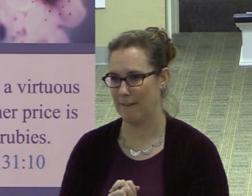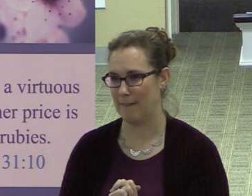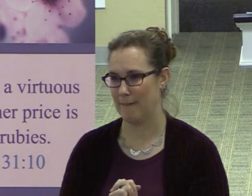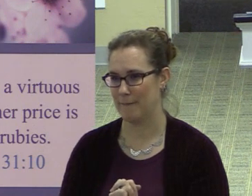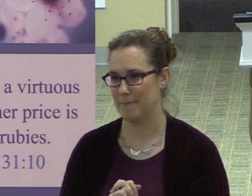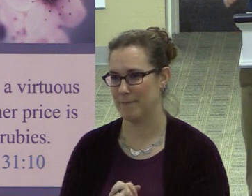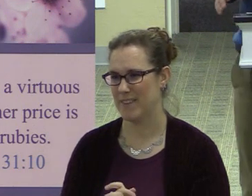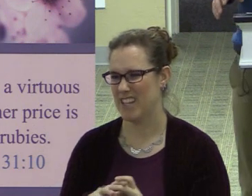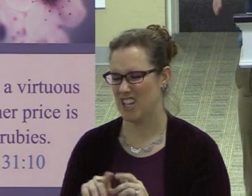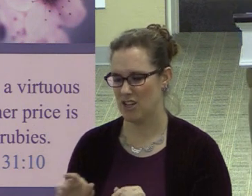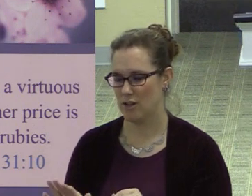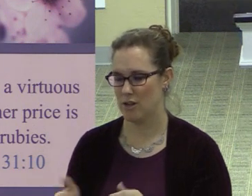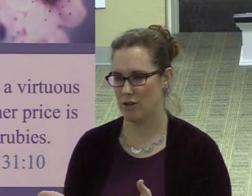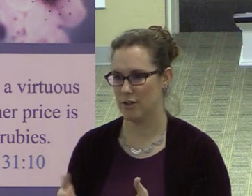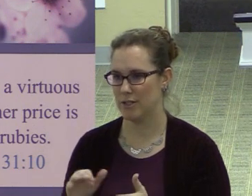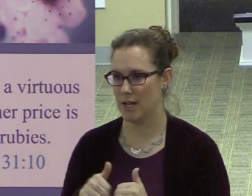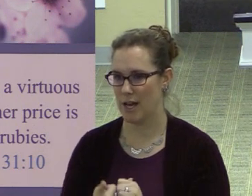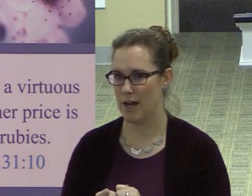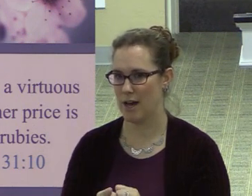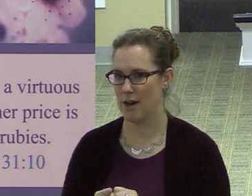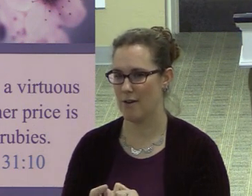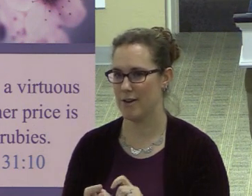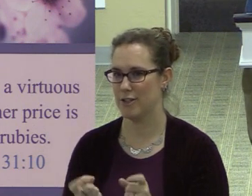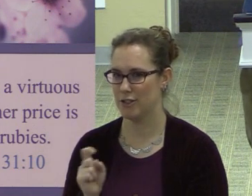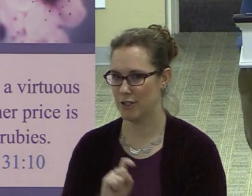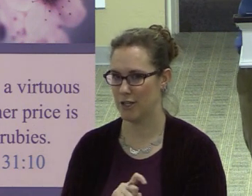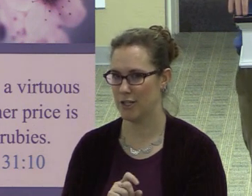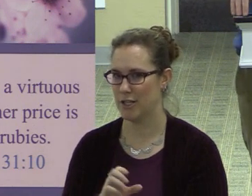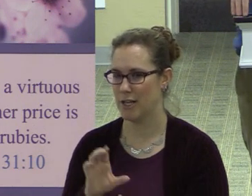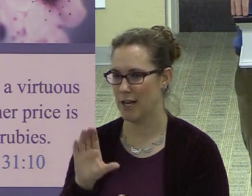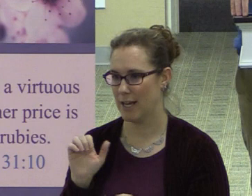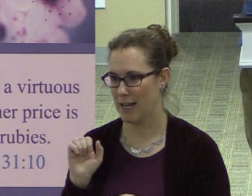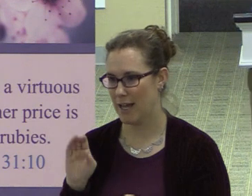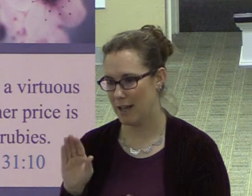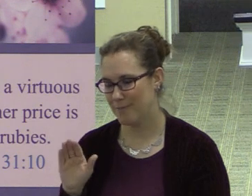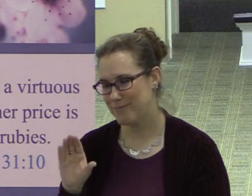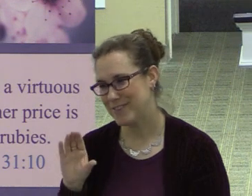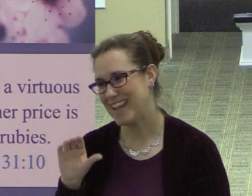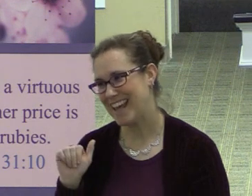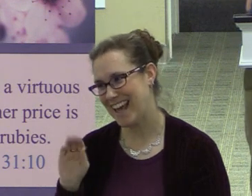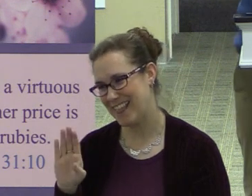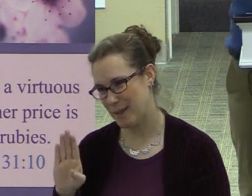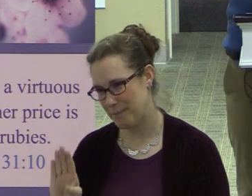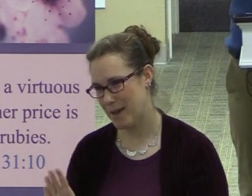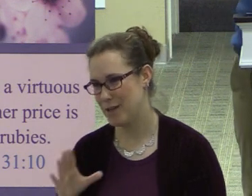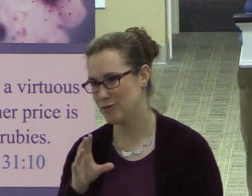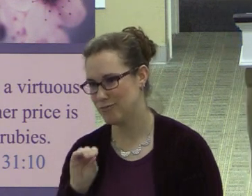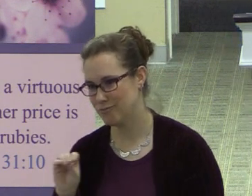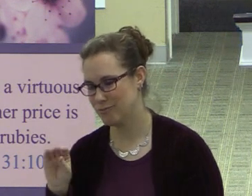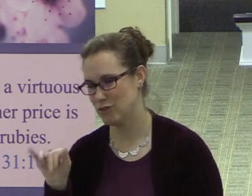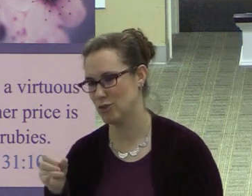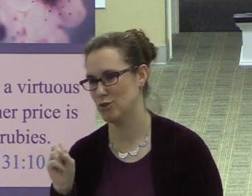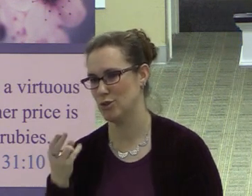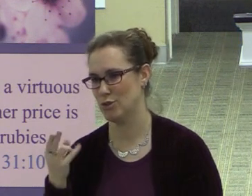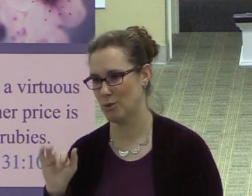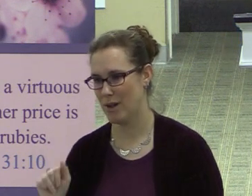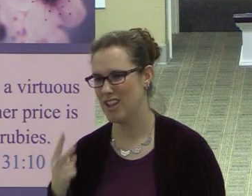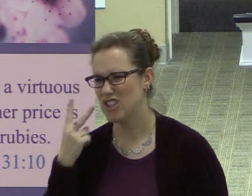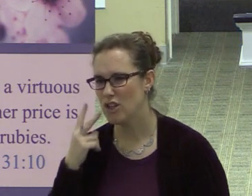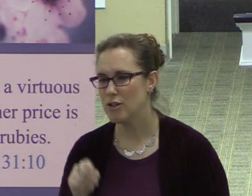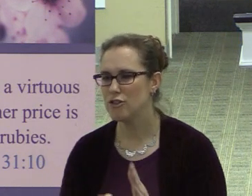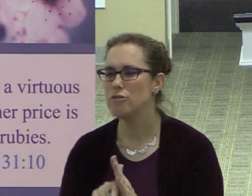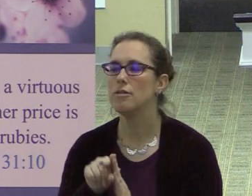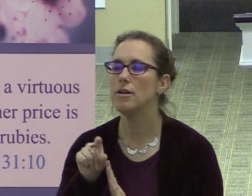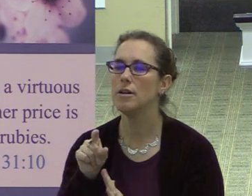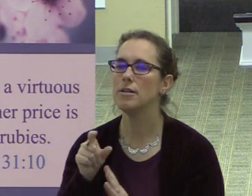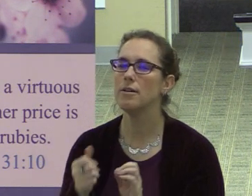Here's how the Belzaphon changed Caleb and Joshua. When Caleb and Joshua saw the giants they were facing,